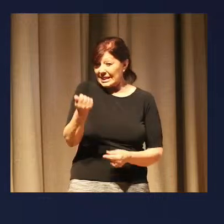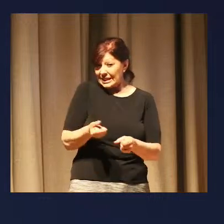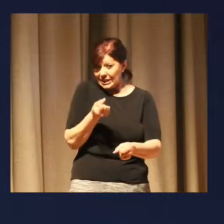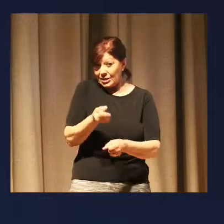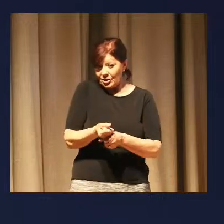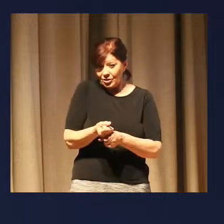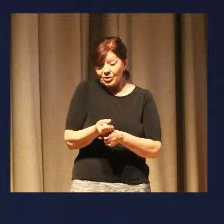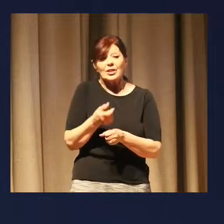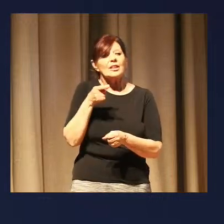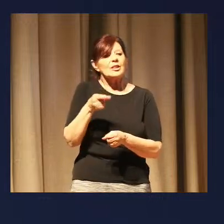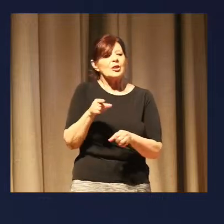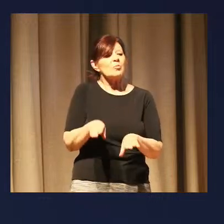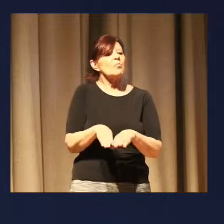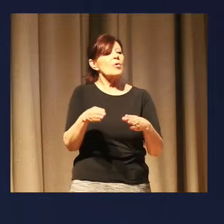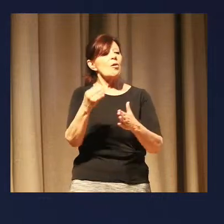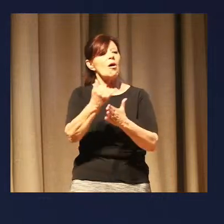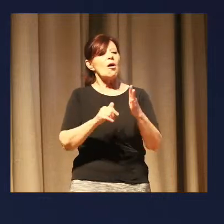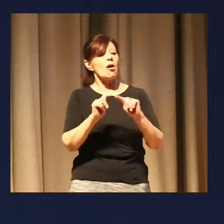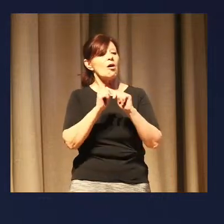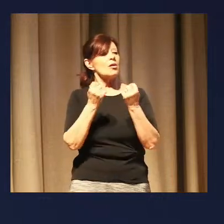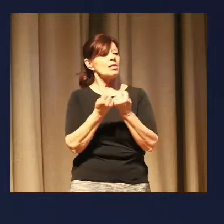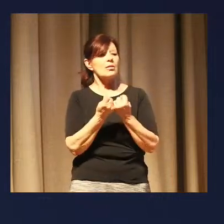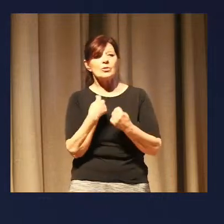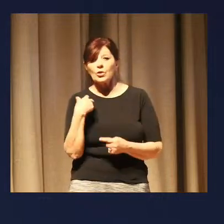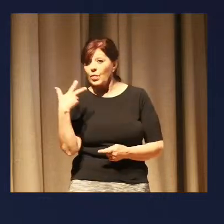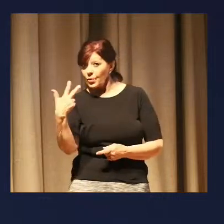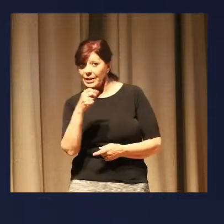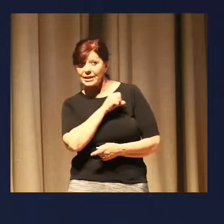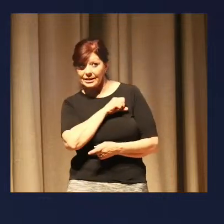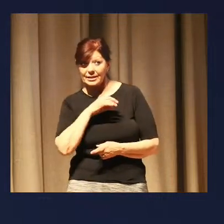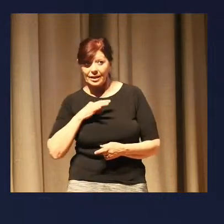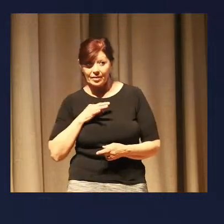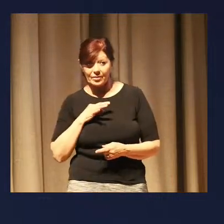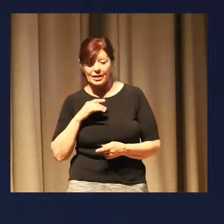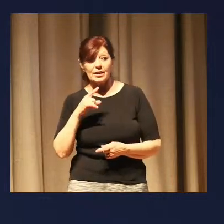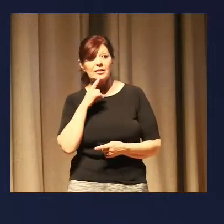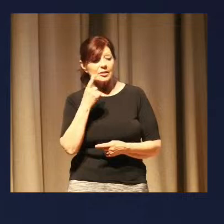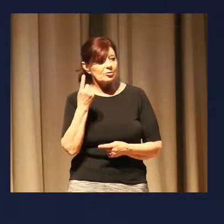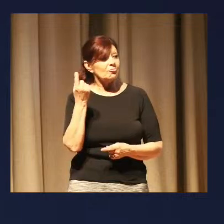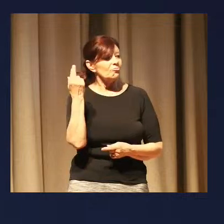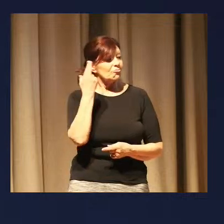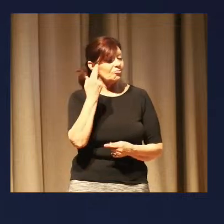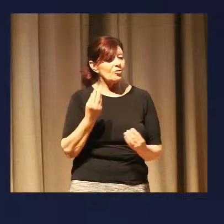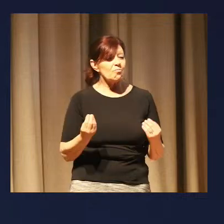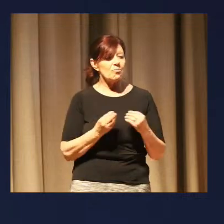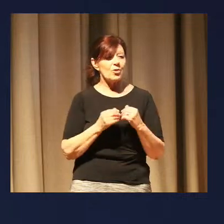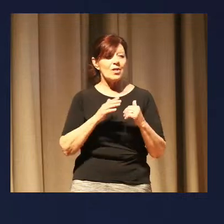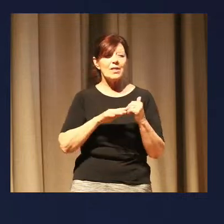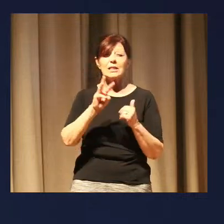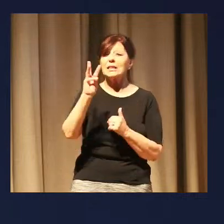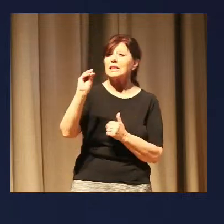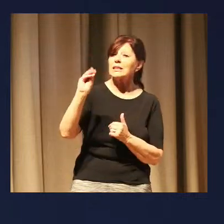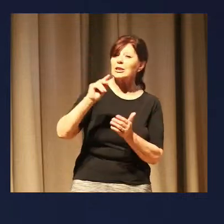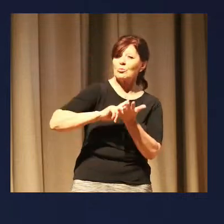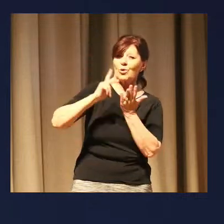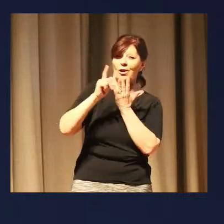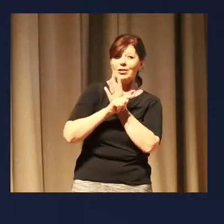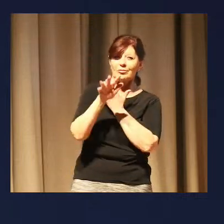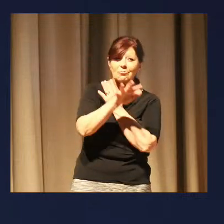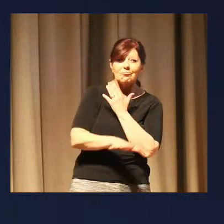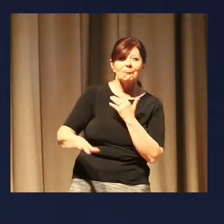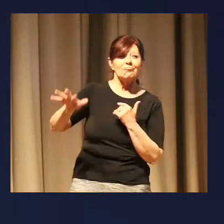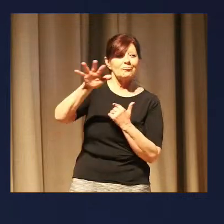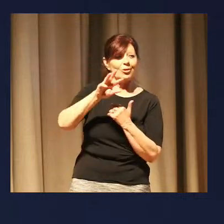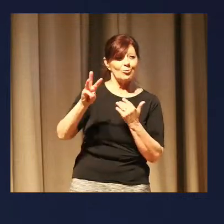our dynamic public art team of just 3 staff members has realized more than 60 projects across Western New